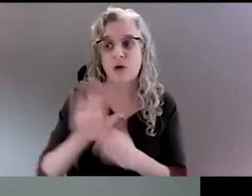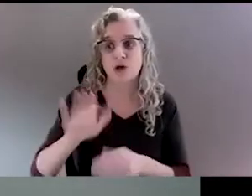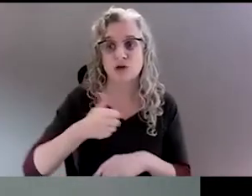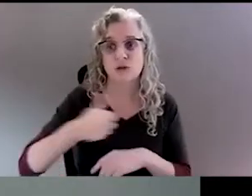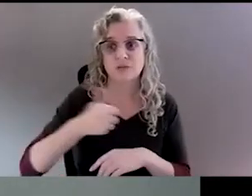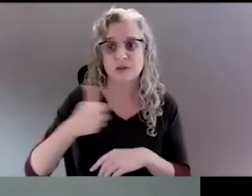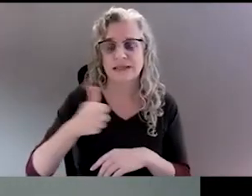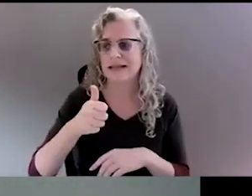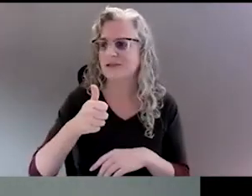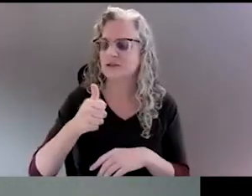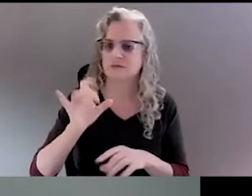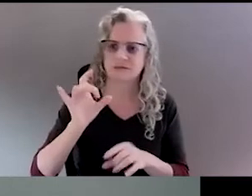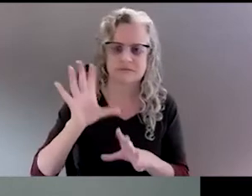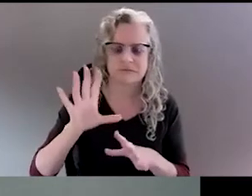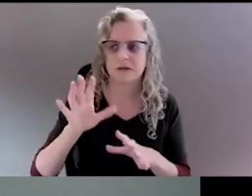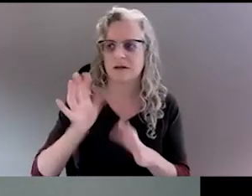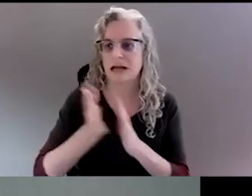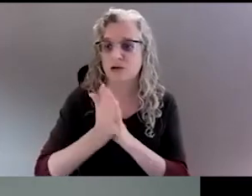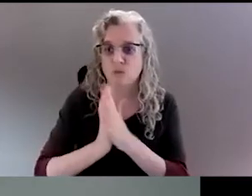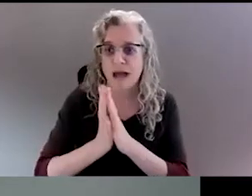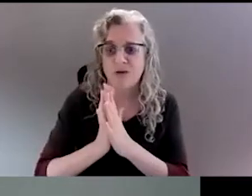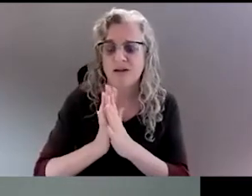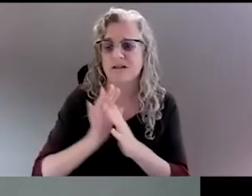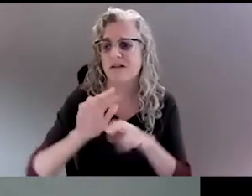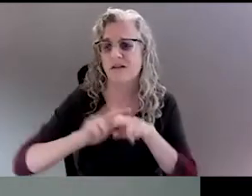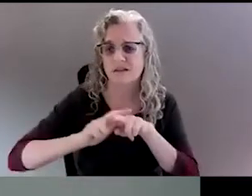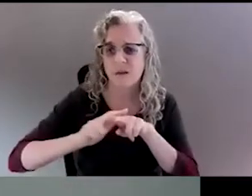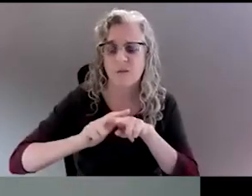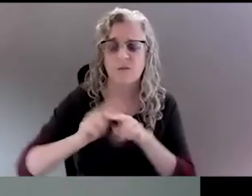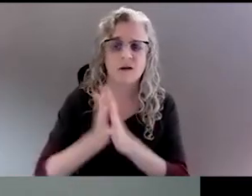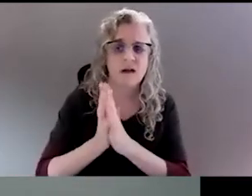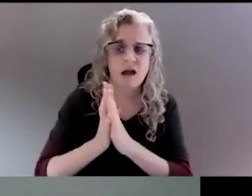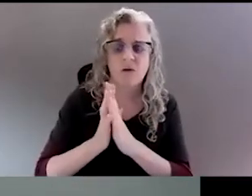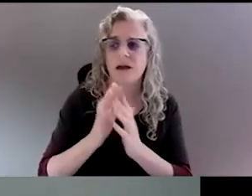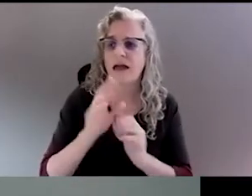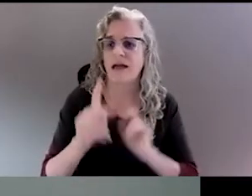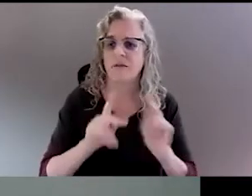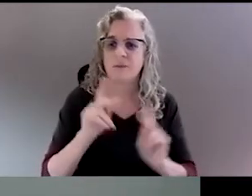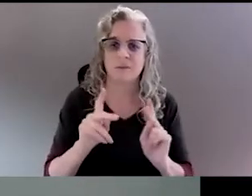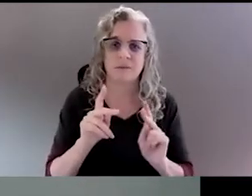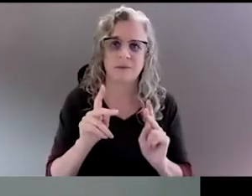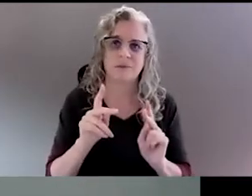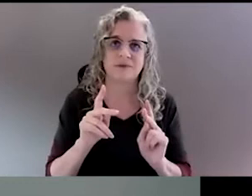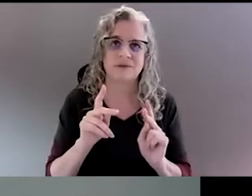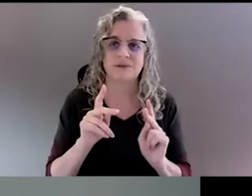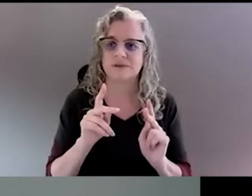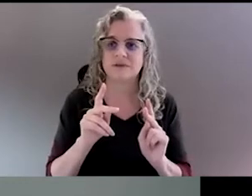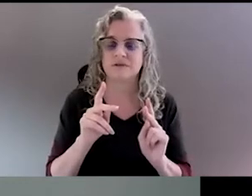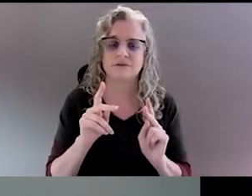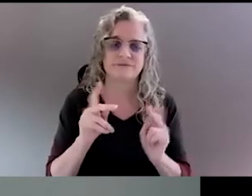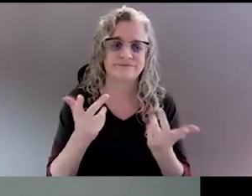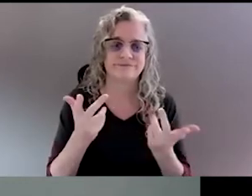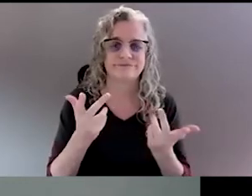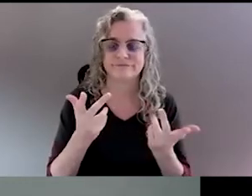and people would not be observant of her needs that she had for space for her